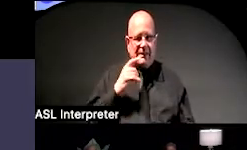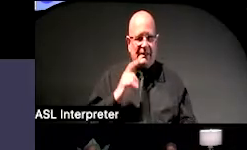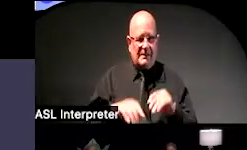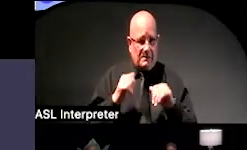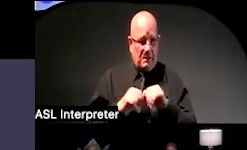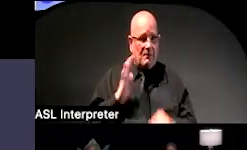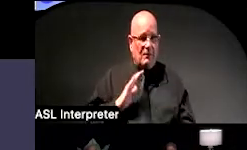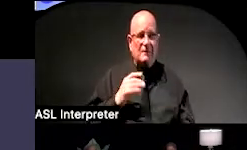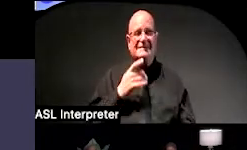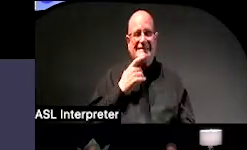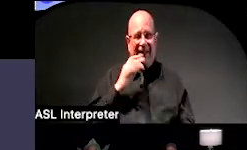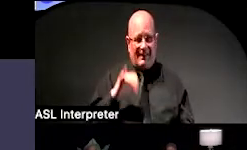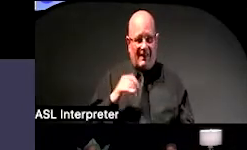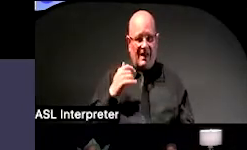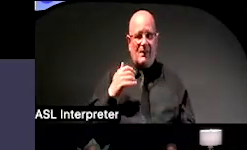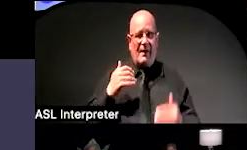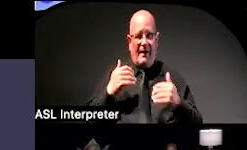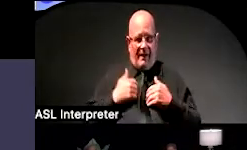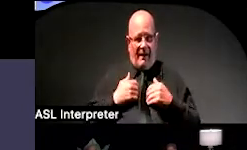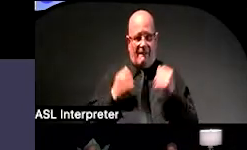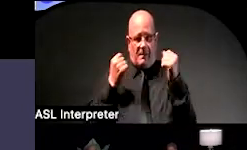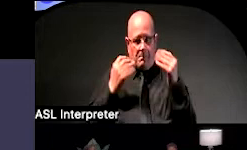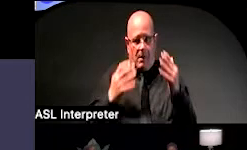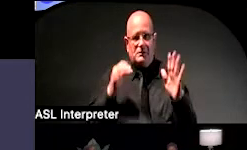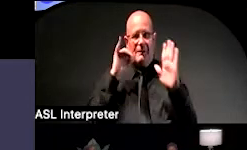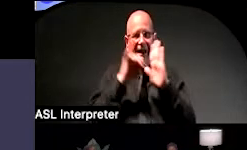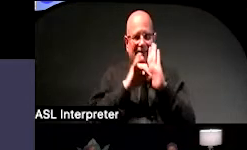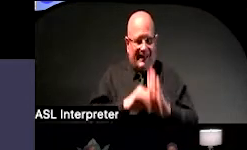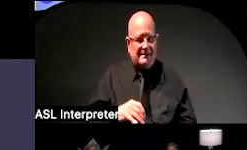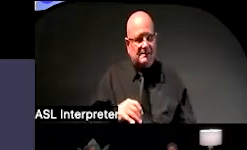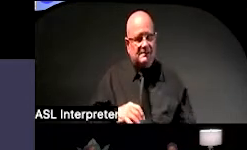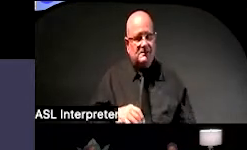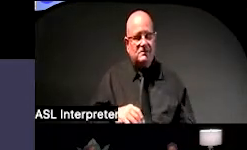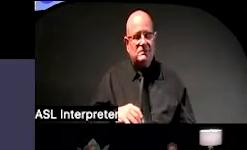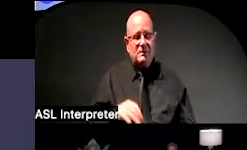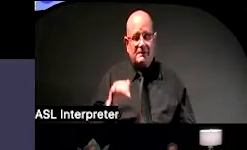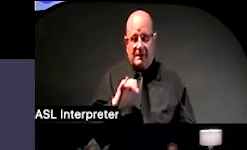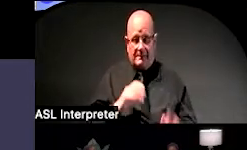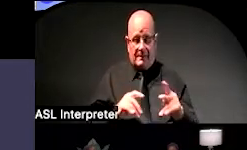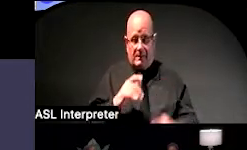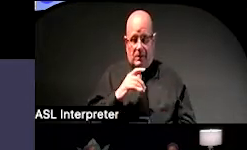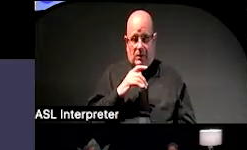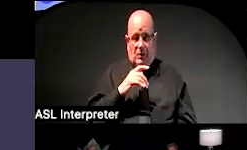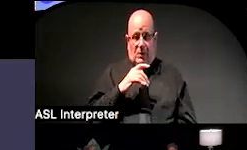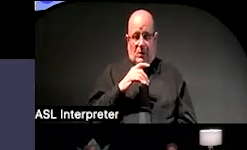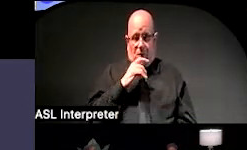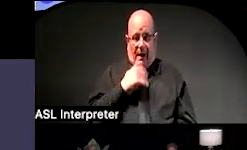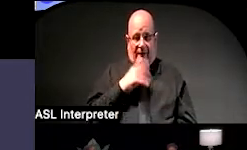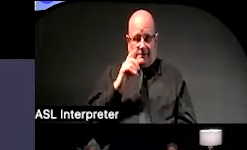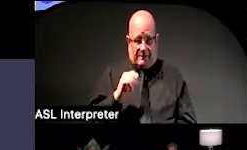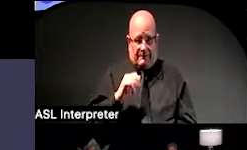was stated that we have multiple identities. And so just like people with disabilities, we have